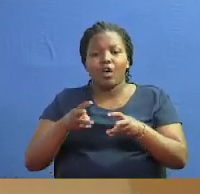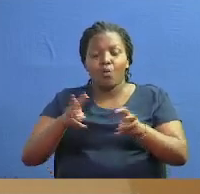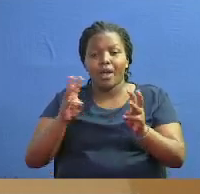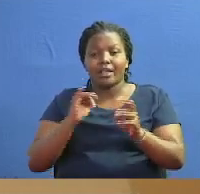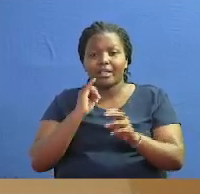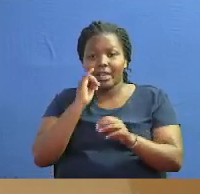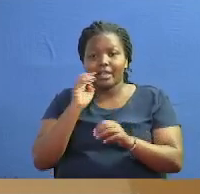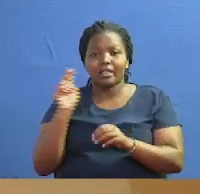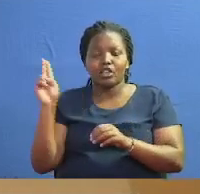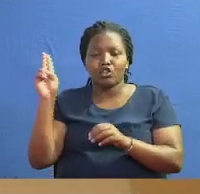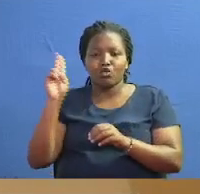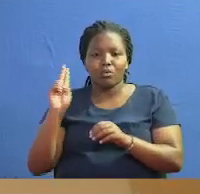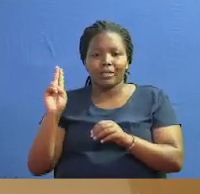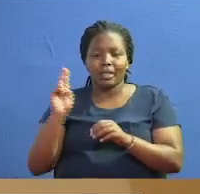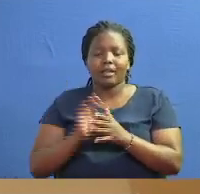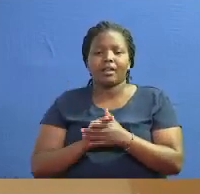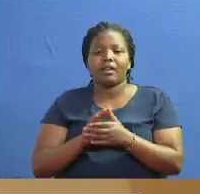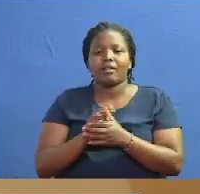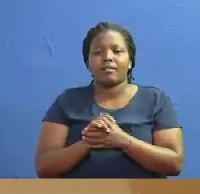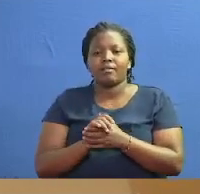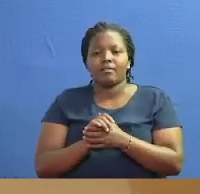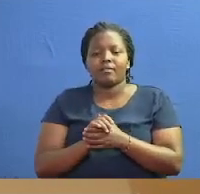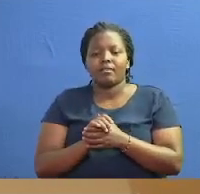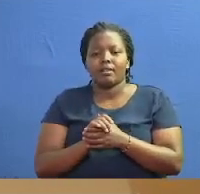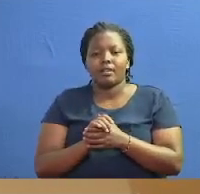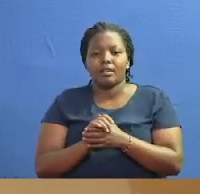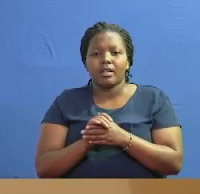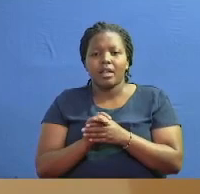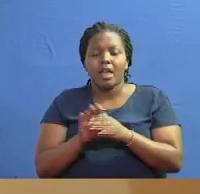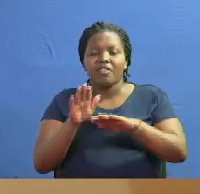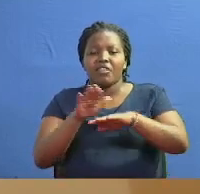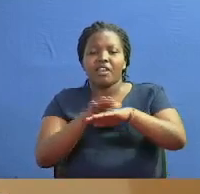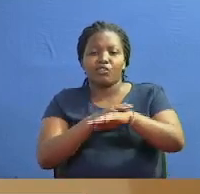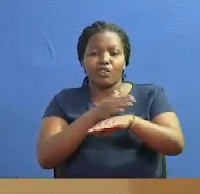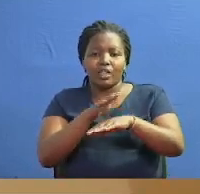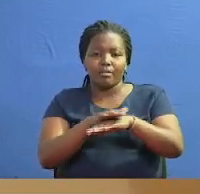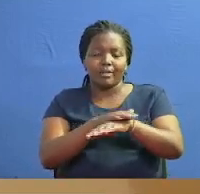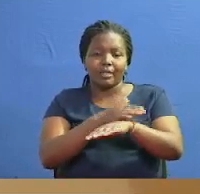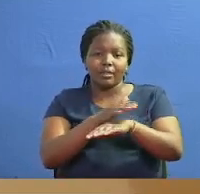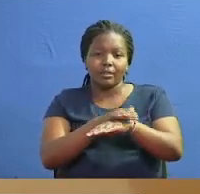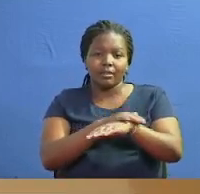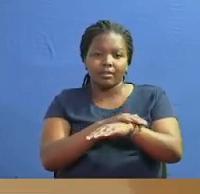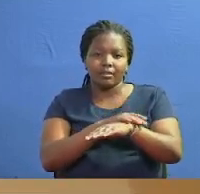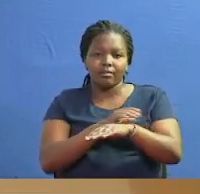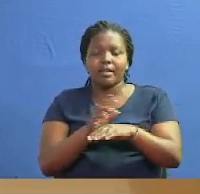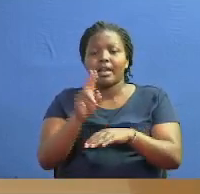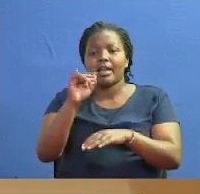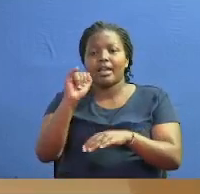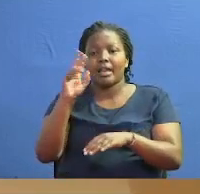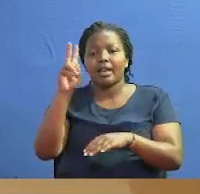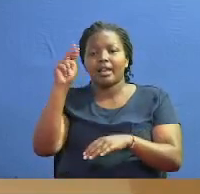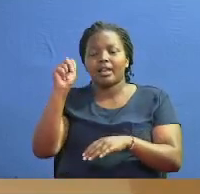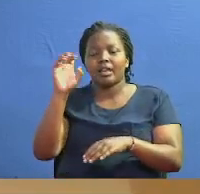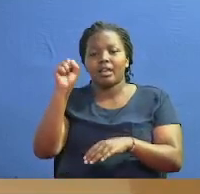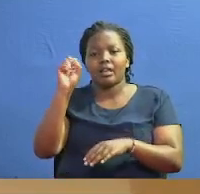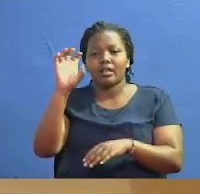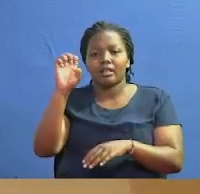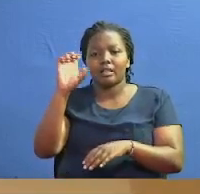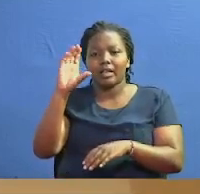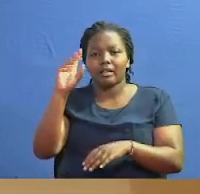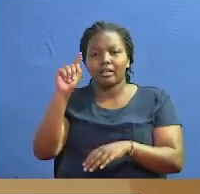using the barrier methods, the creams, using the other things like the insecticides. And also remember